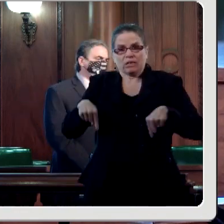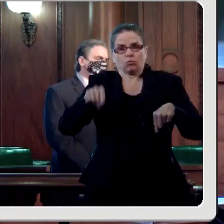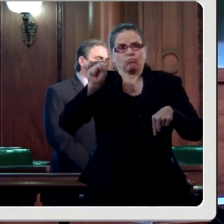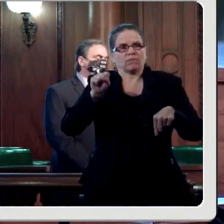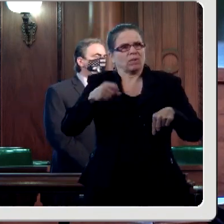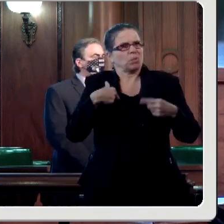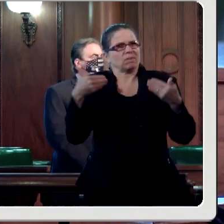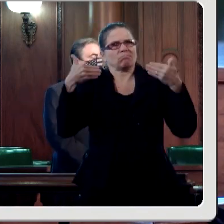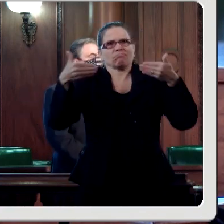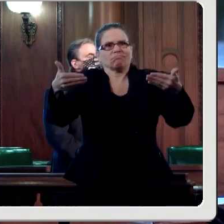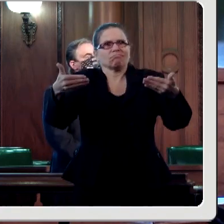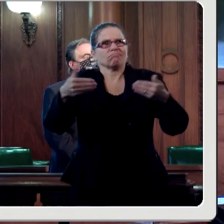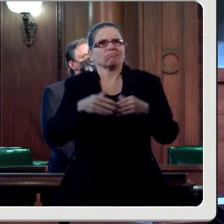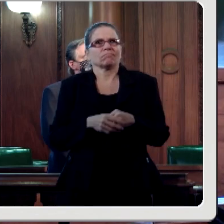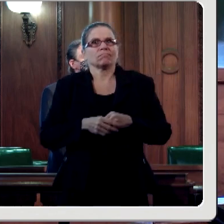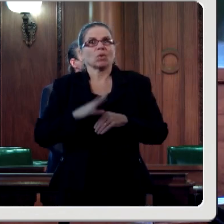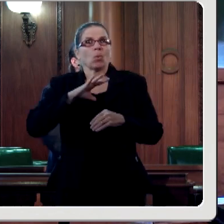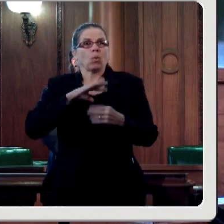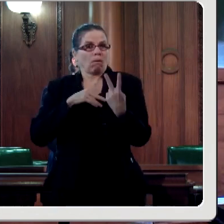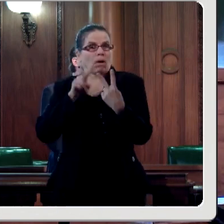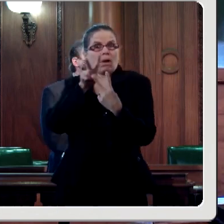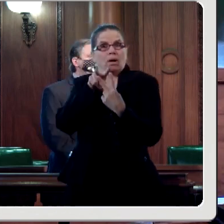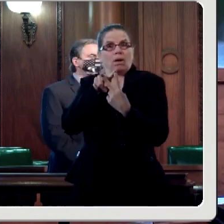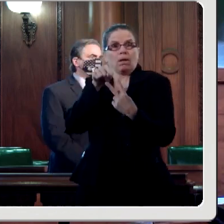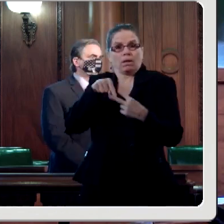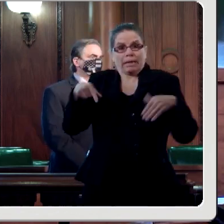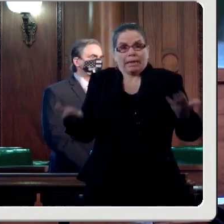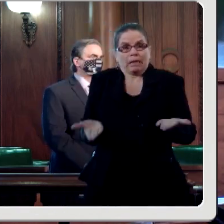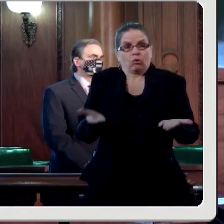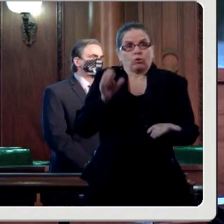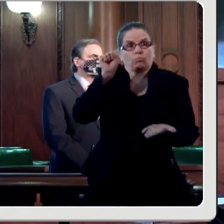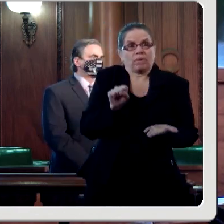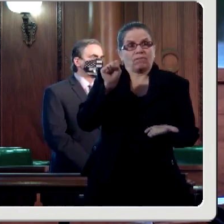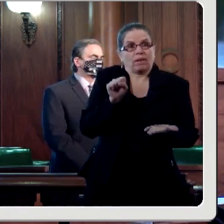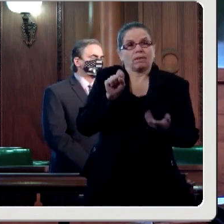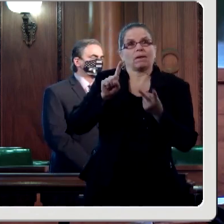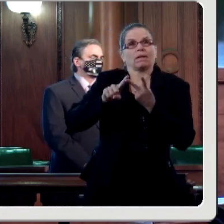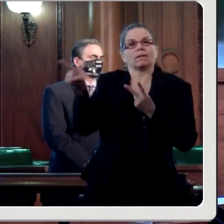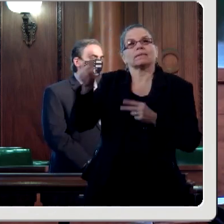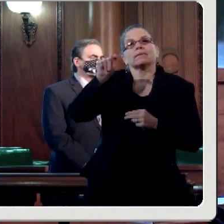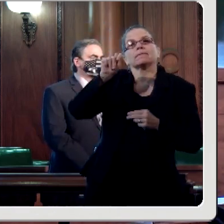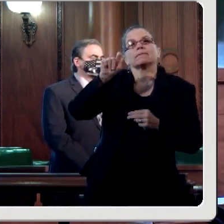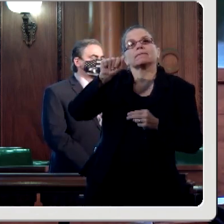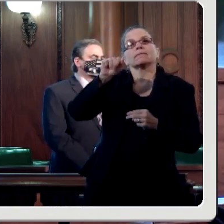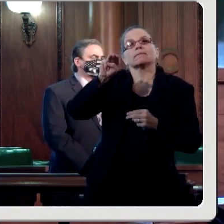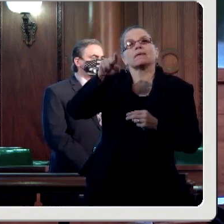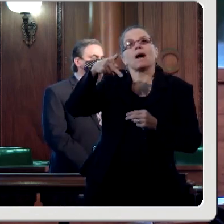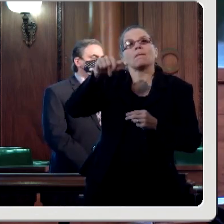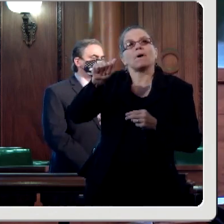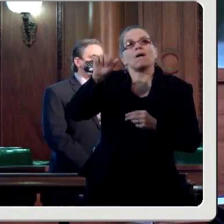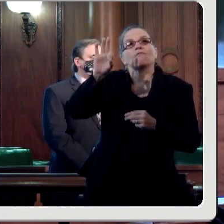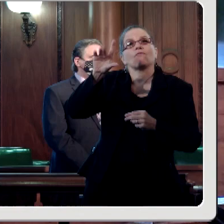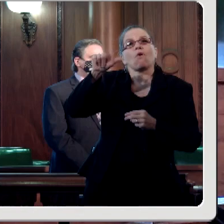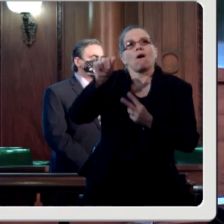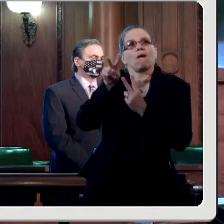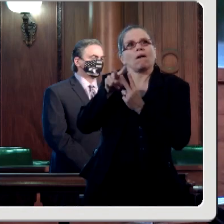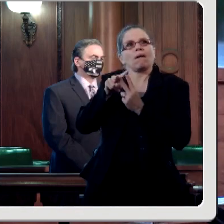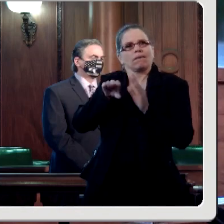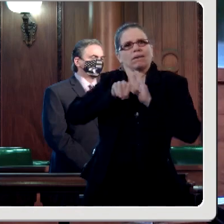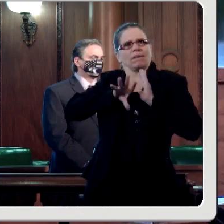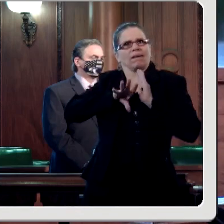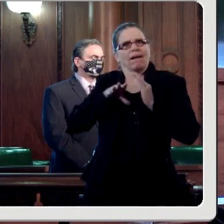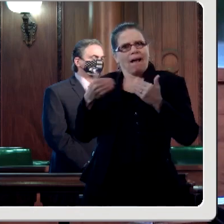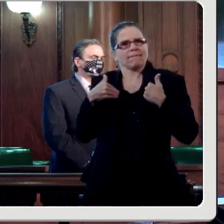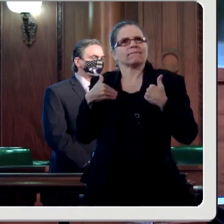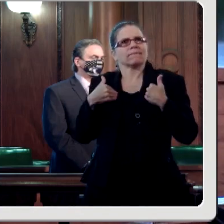it. And they credited us, along with Tampa, Florida, as being 2 of the top departments working on this. So it's